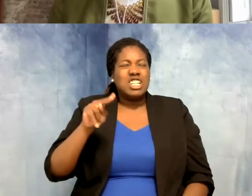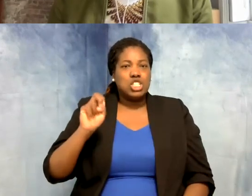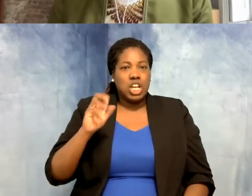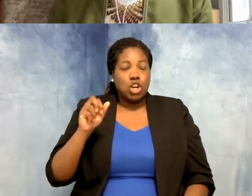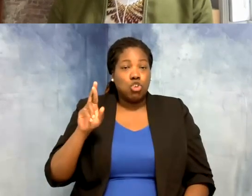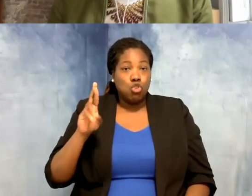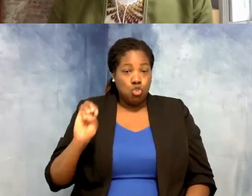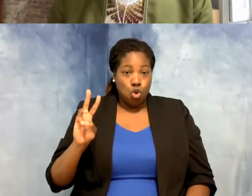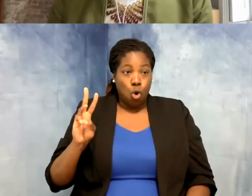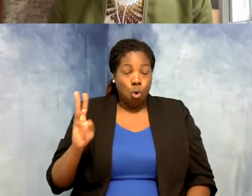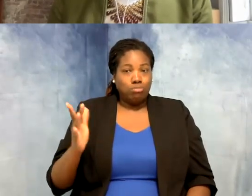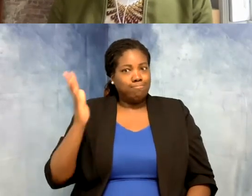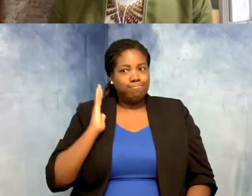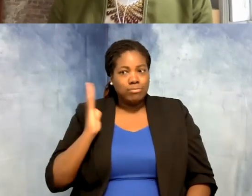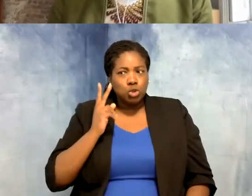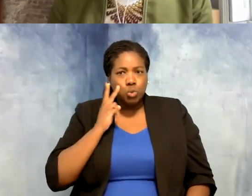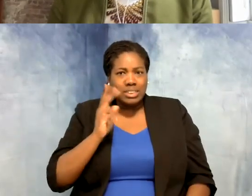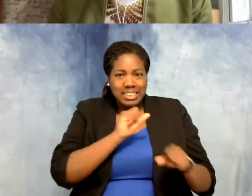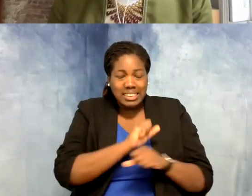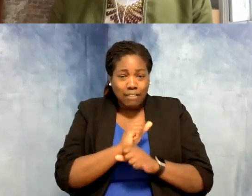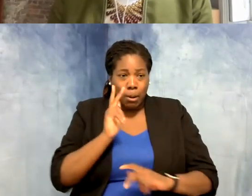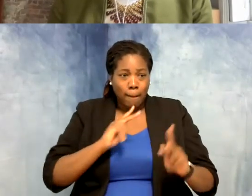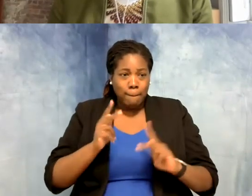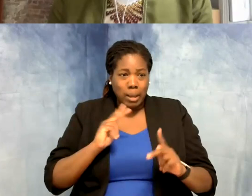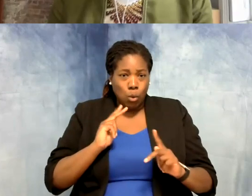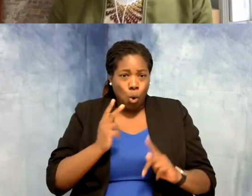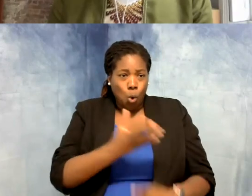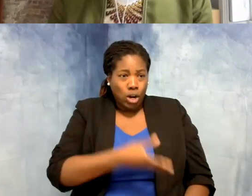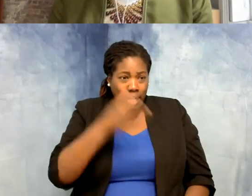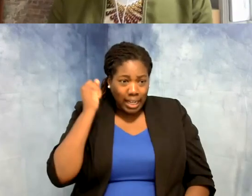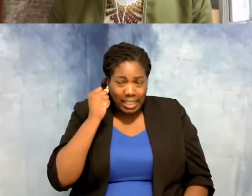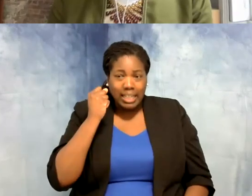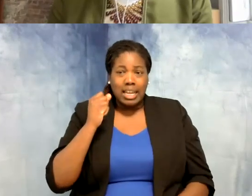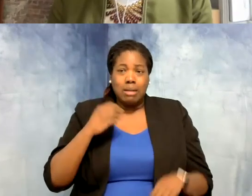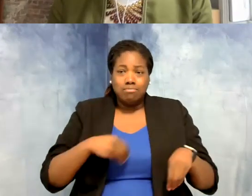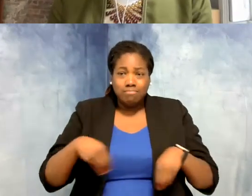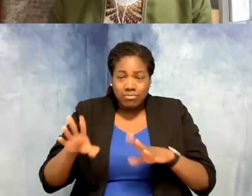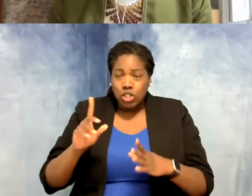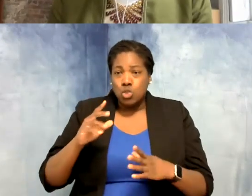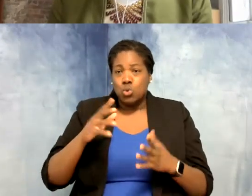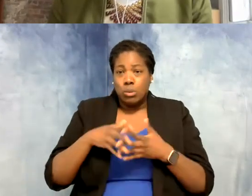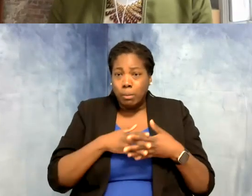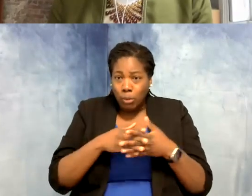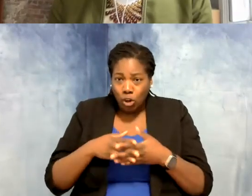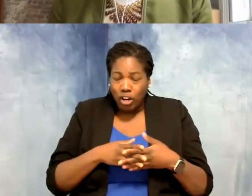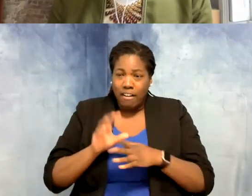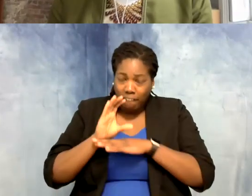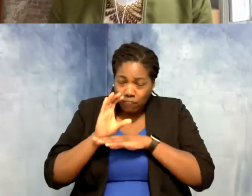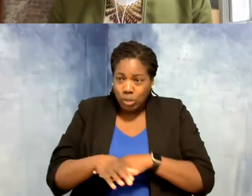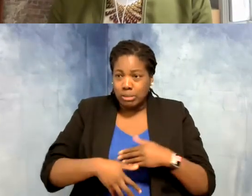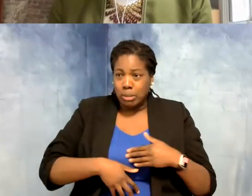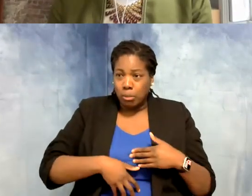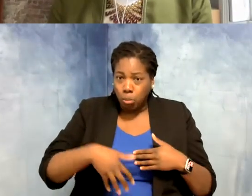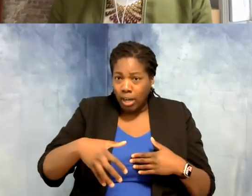of antebellum slavery, people who were kidnapped and trafficked to the United States forced into reproduction and being pregnant against their